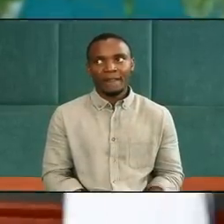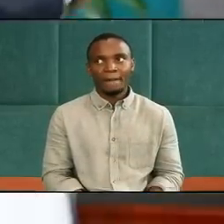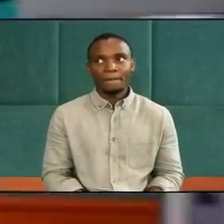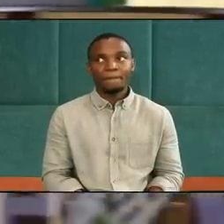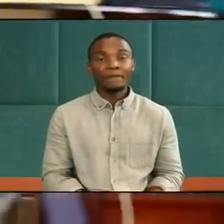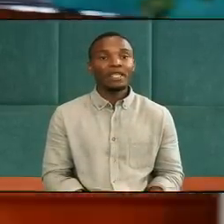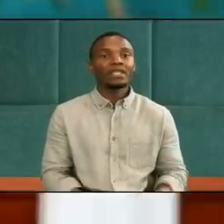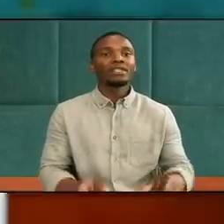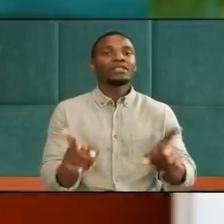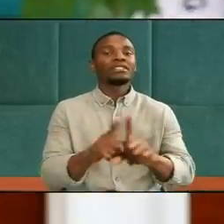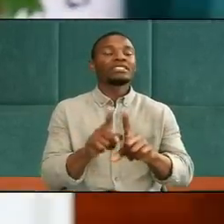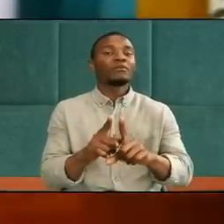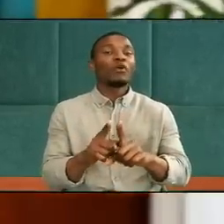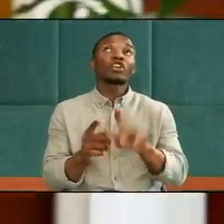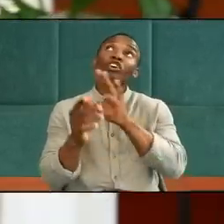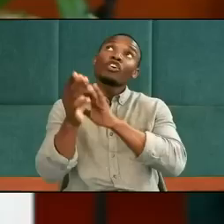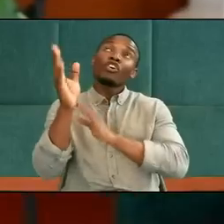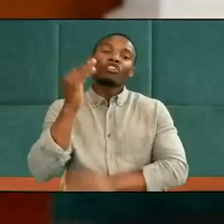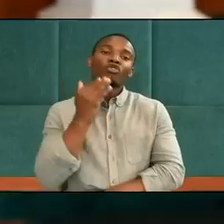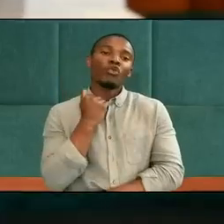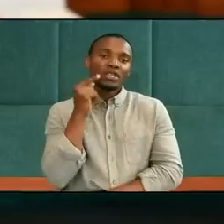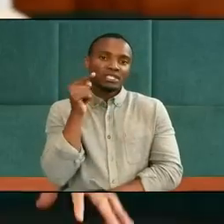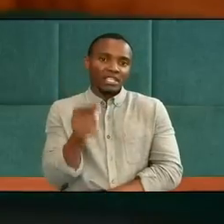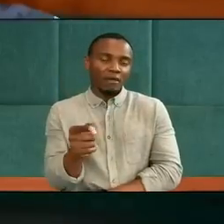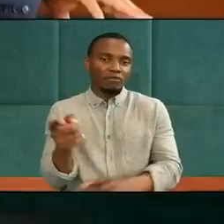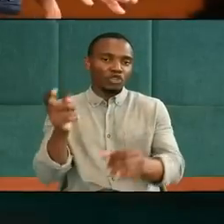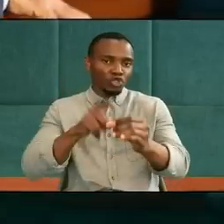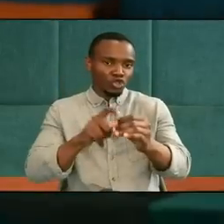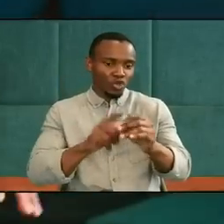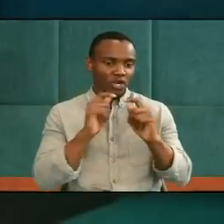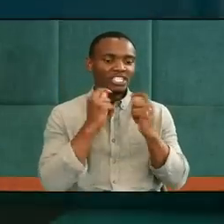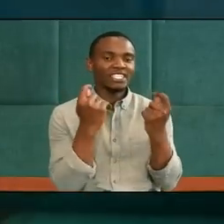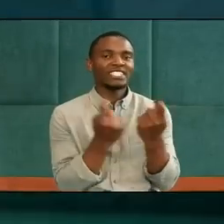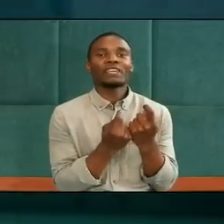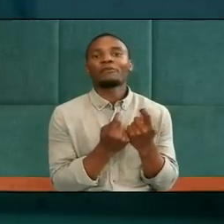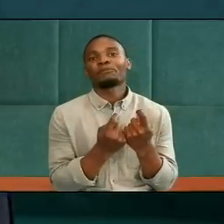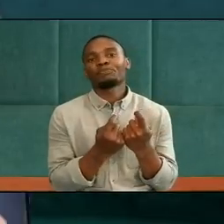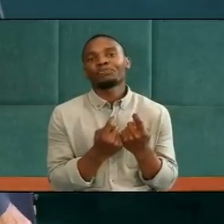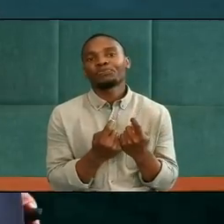Yet still God wants him as a part of the team.